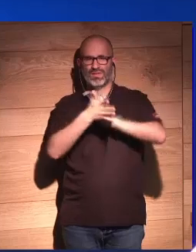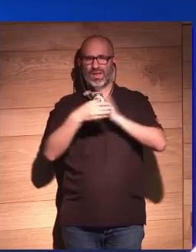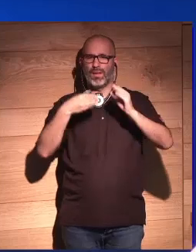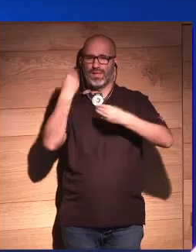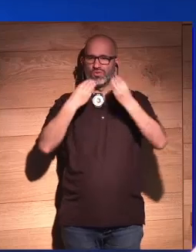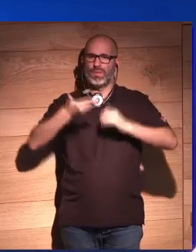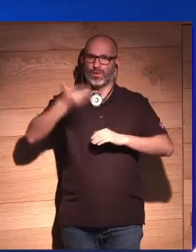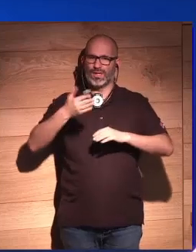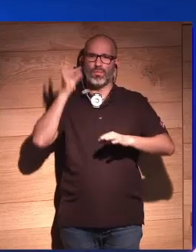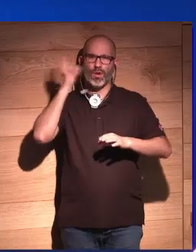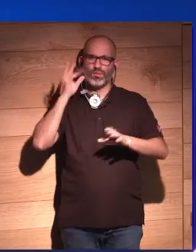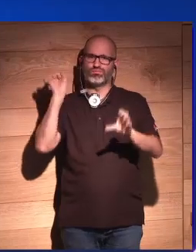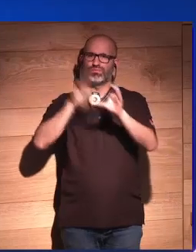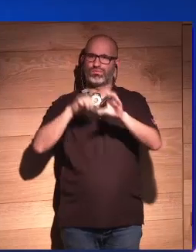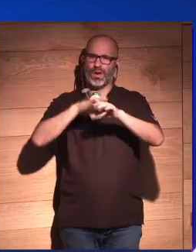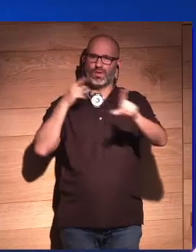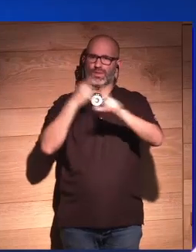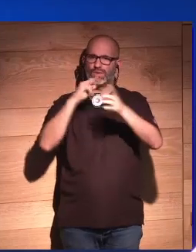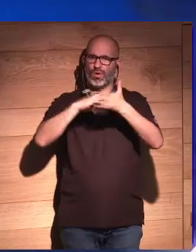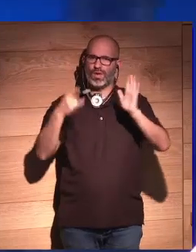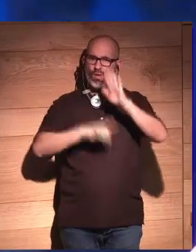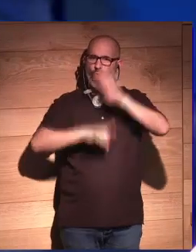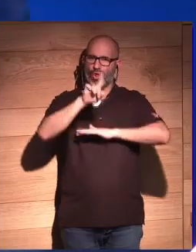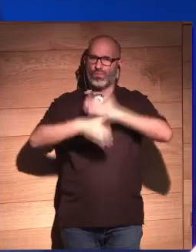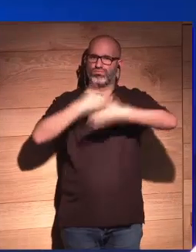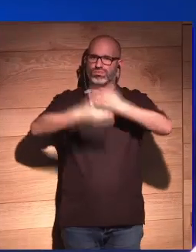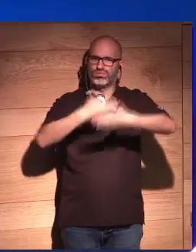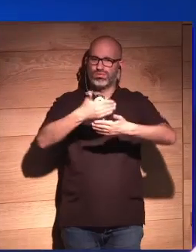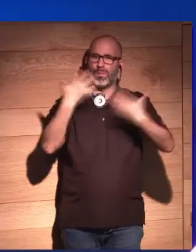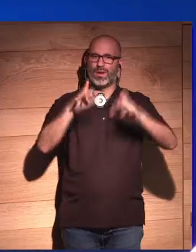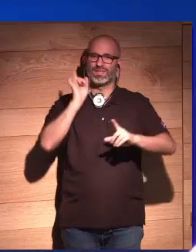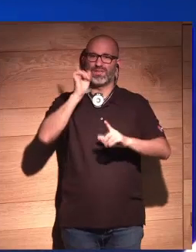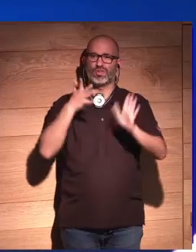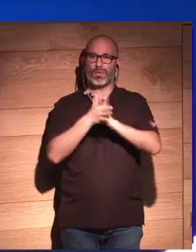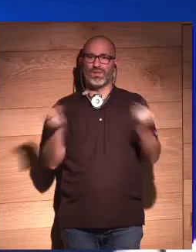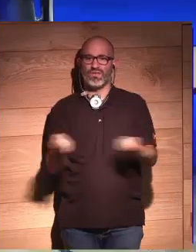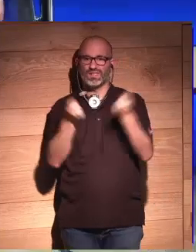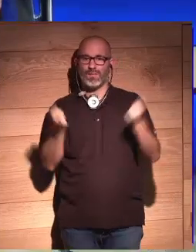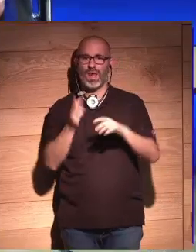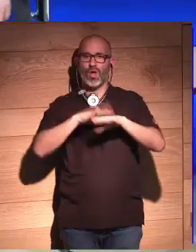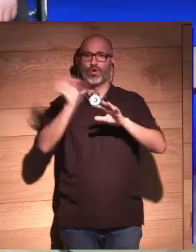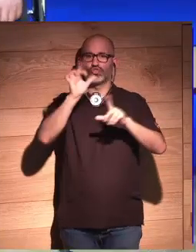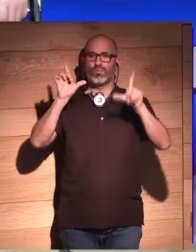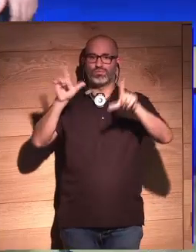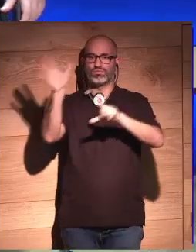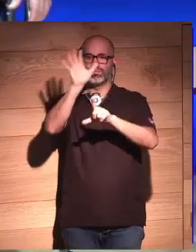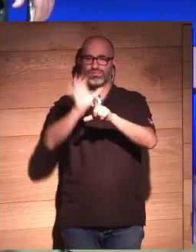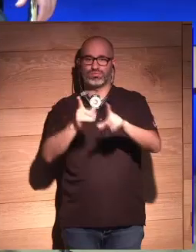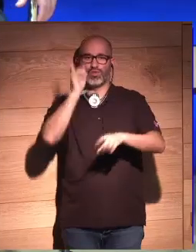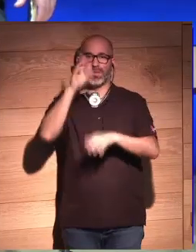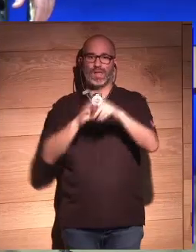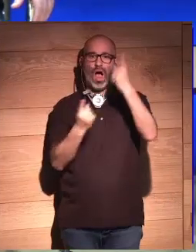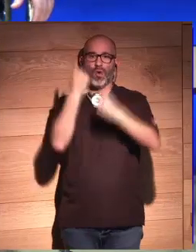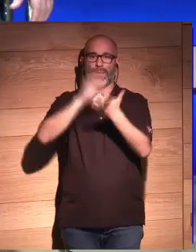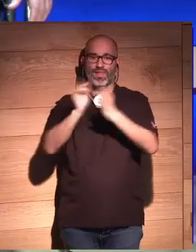will be, not only on the screen or in festivals, but in the world. Okay, pues